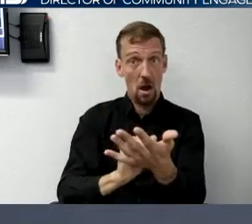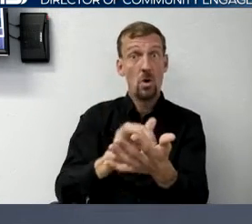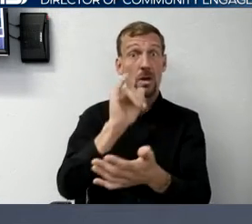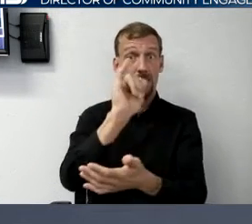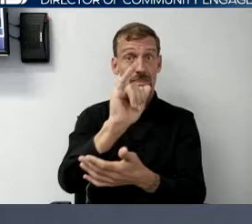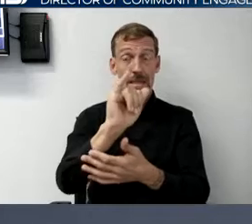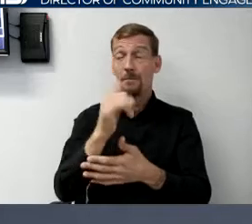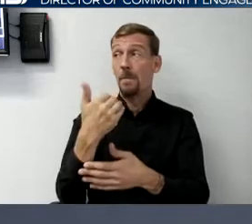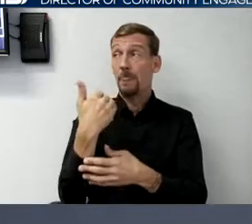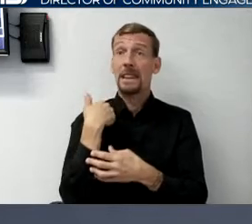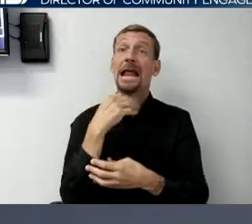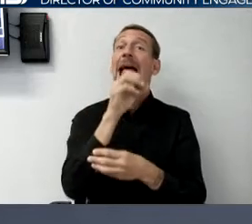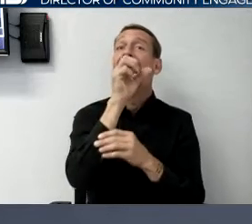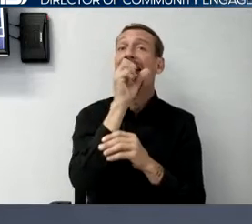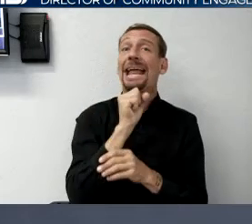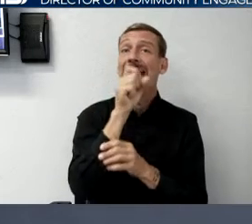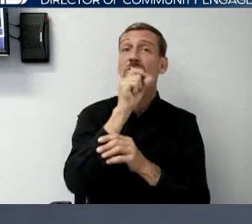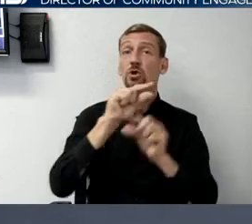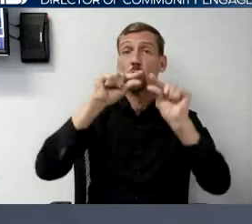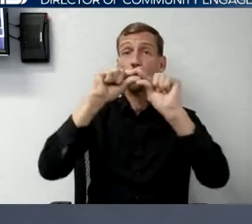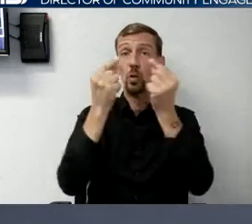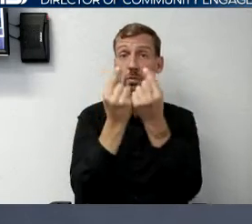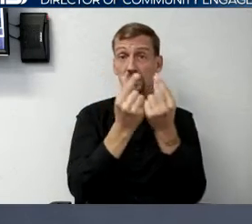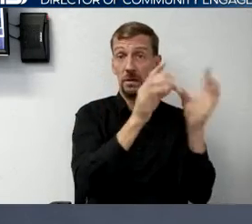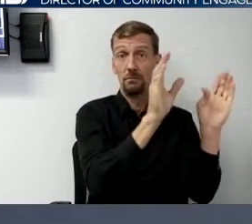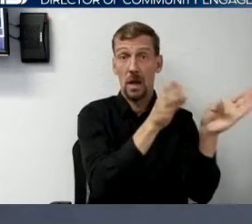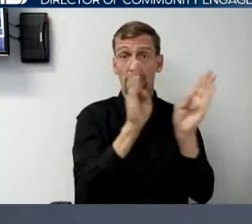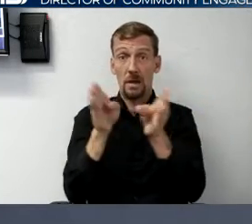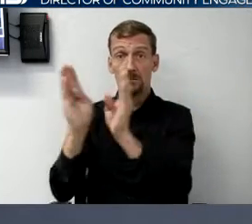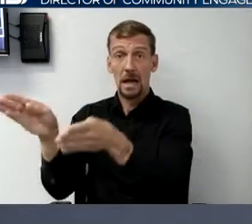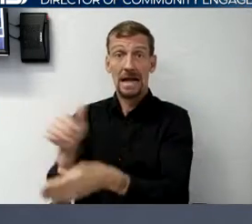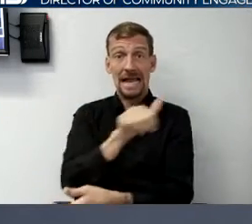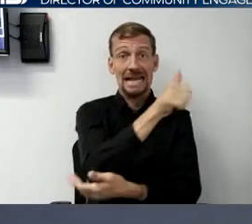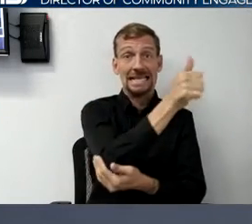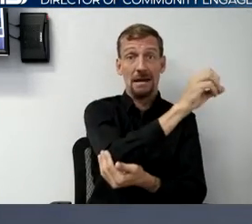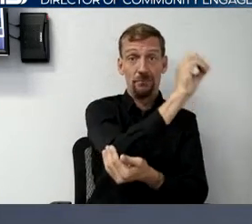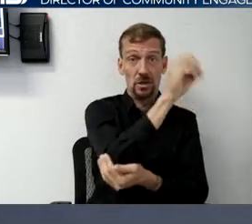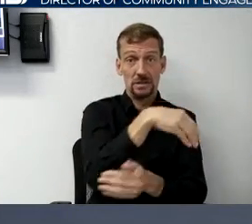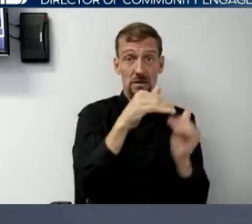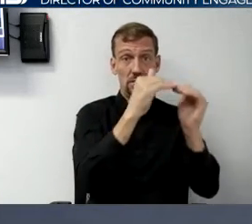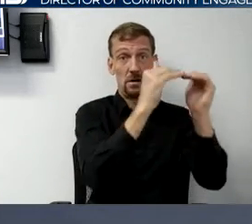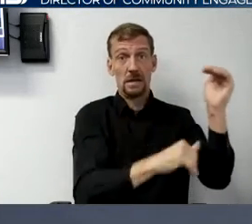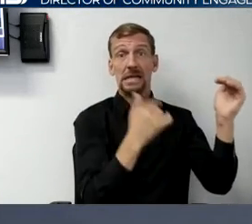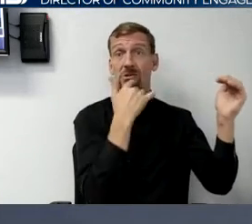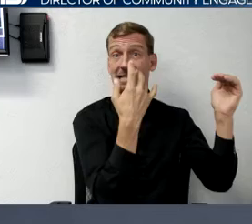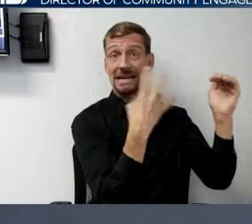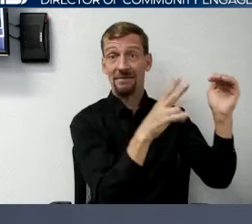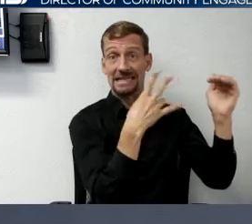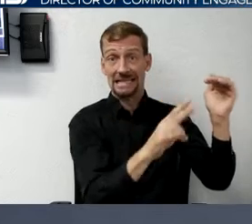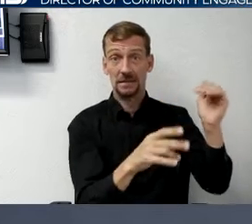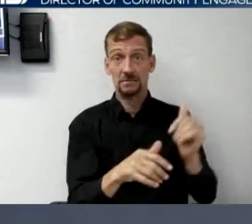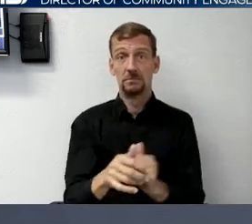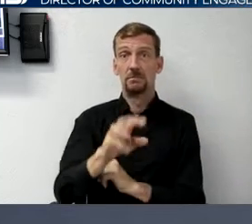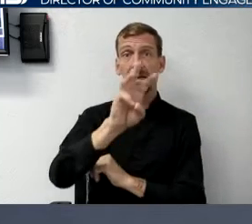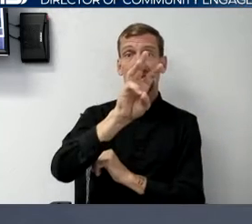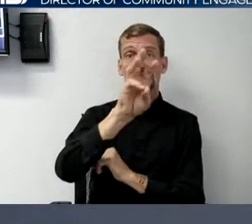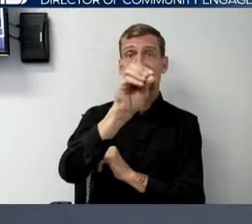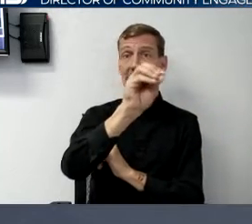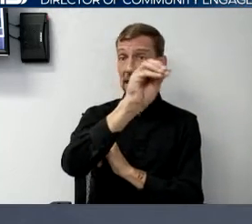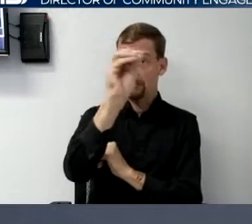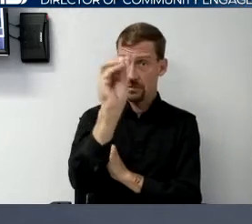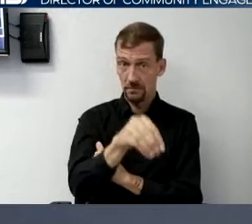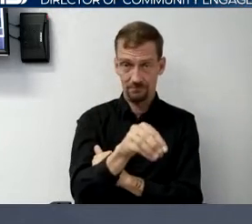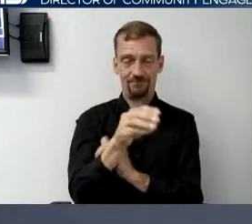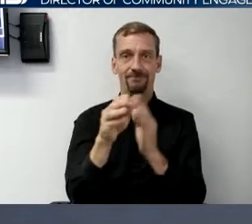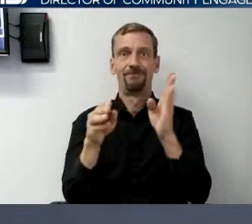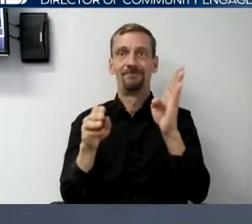real quick age distribution again, 10% of them are under 17 years old. 60% of